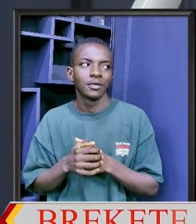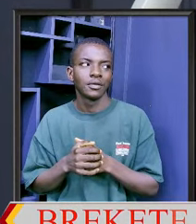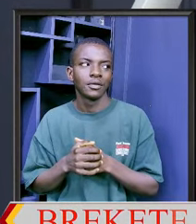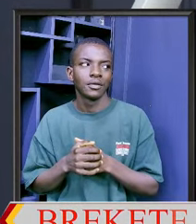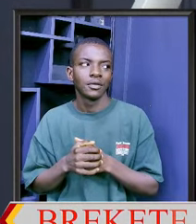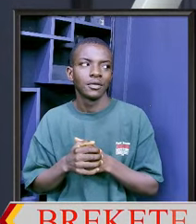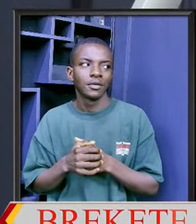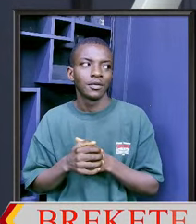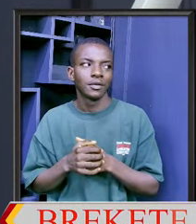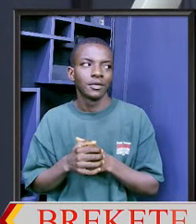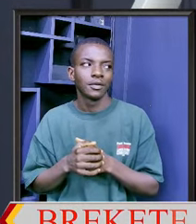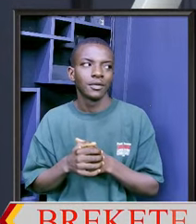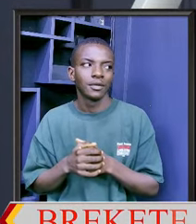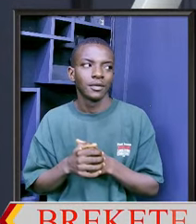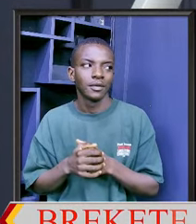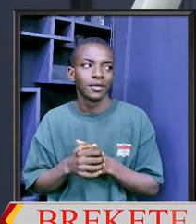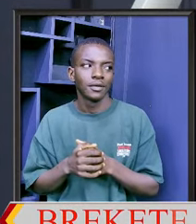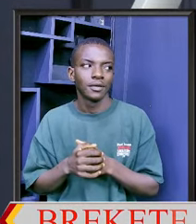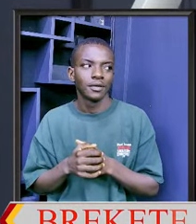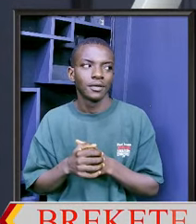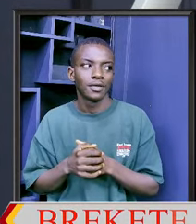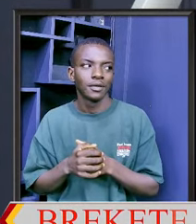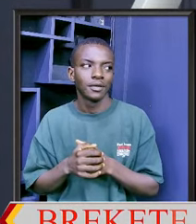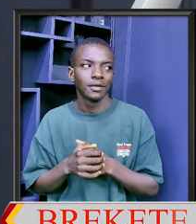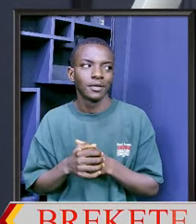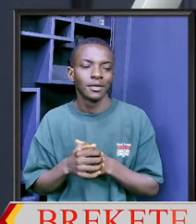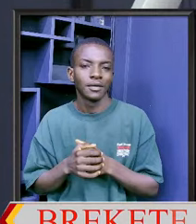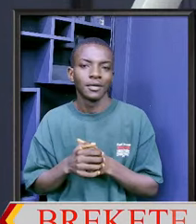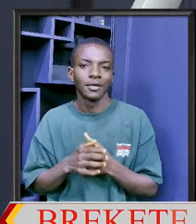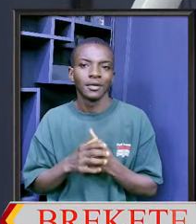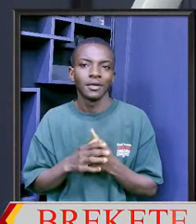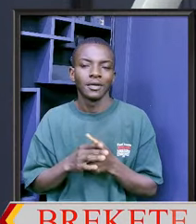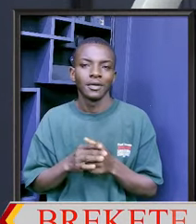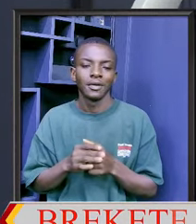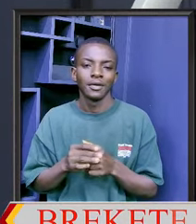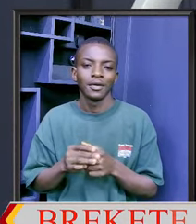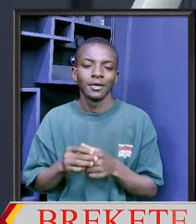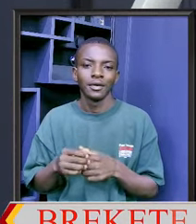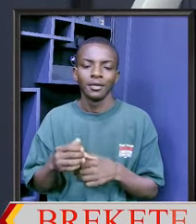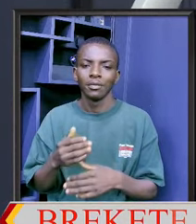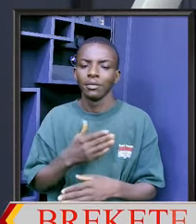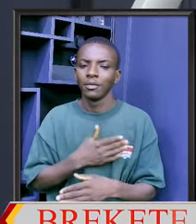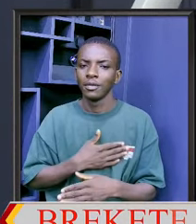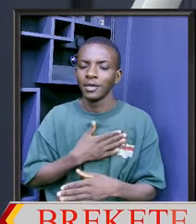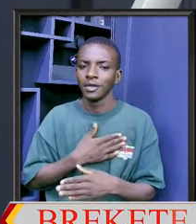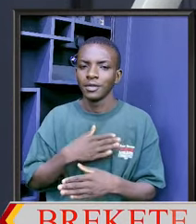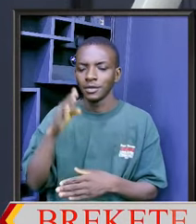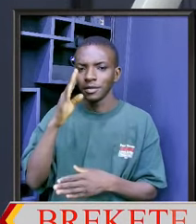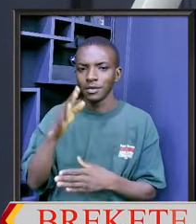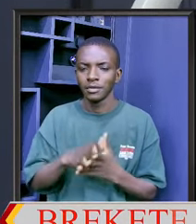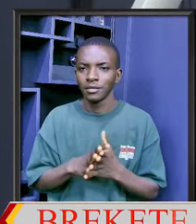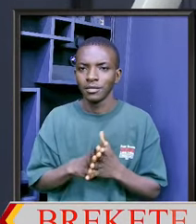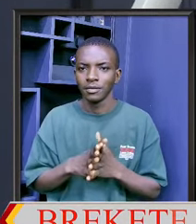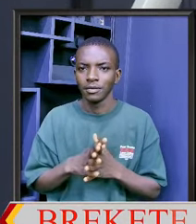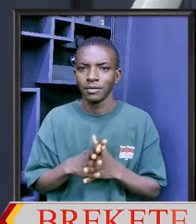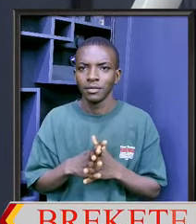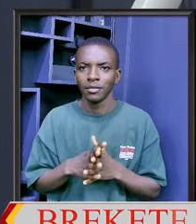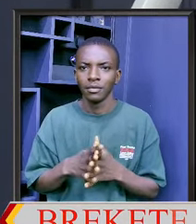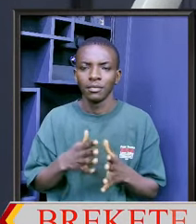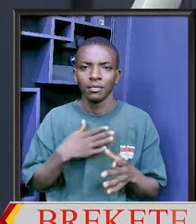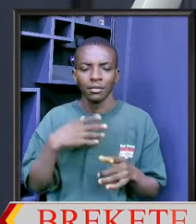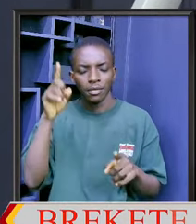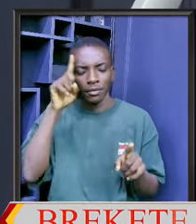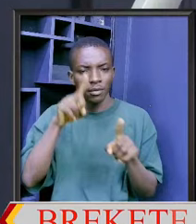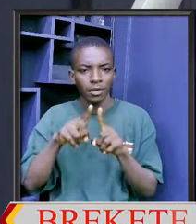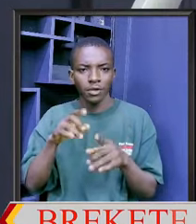Sir. Good morning, my ordinary person. Okay, Ogasa, hold on, sir. For her. Quickly. Sir, please, sir. Sir, please, sir. My